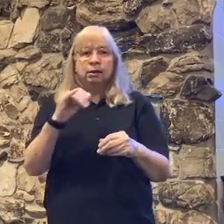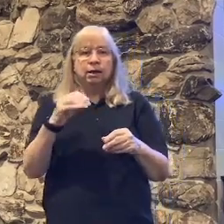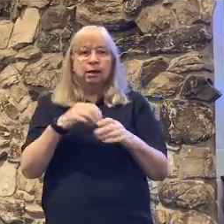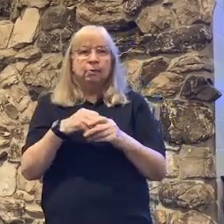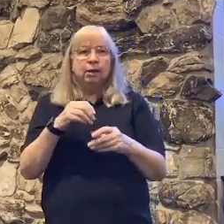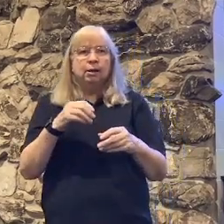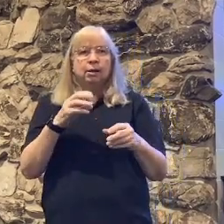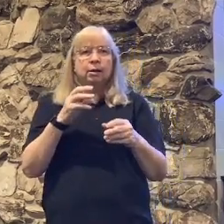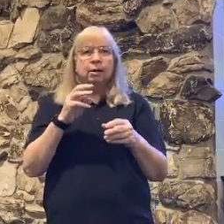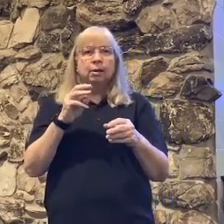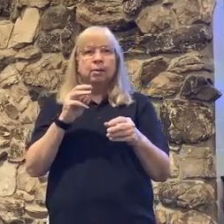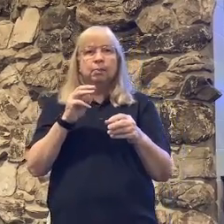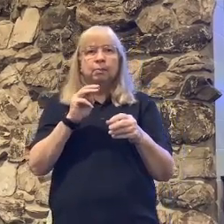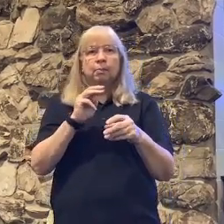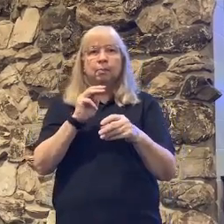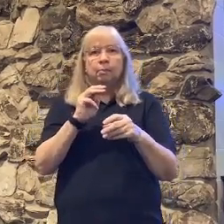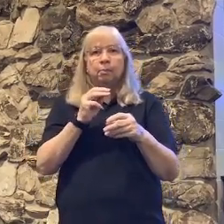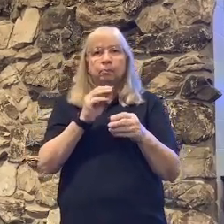ministry.